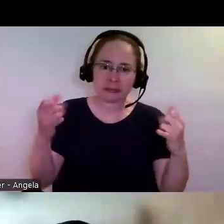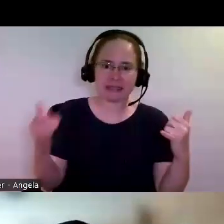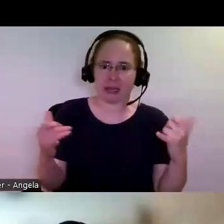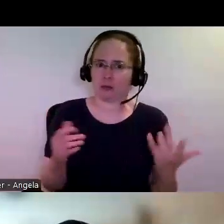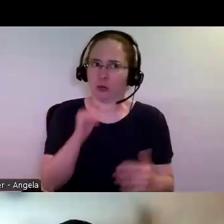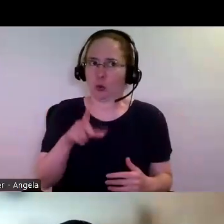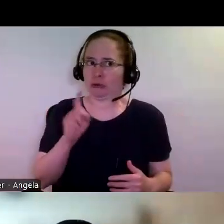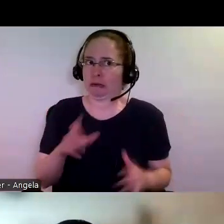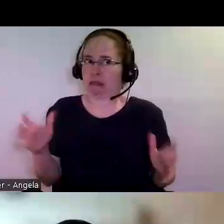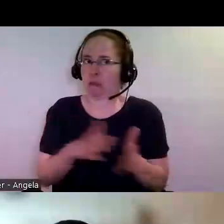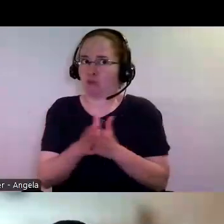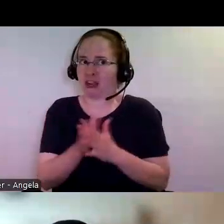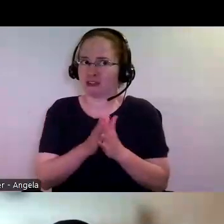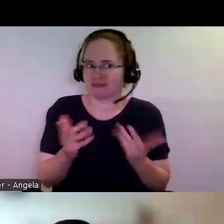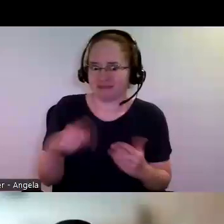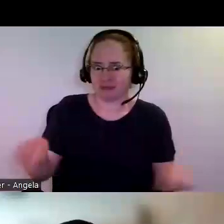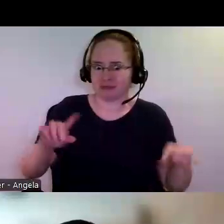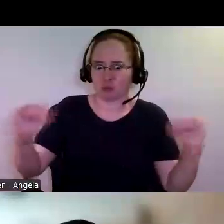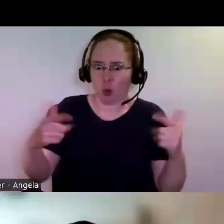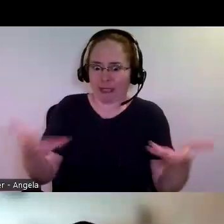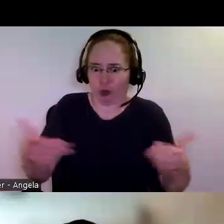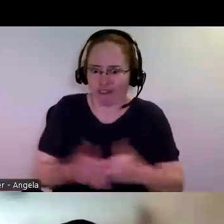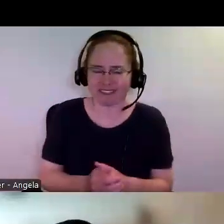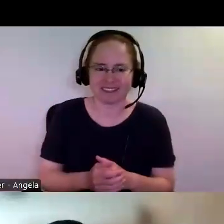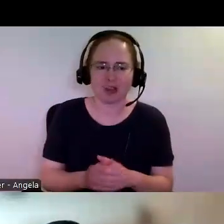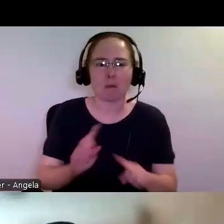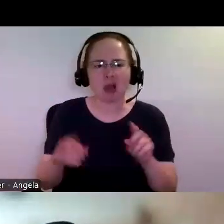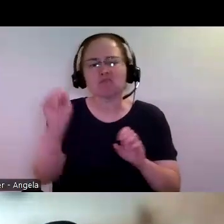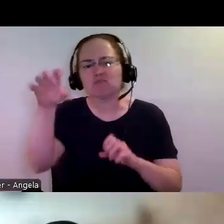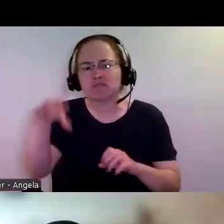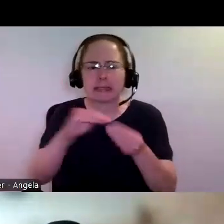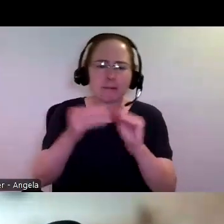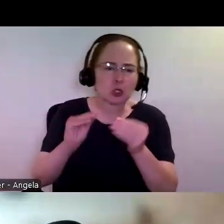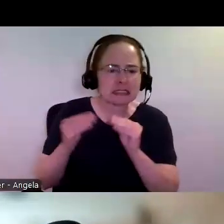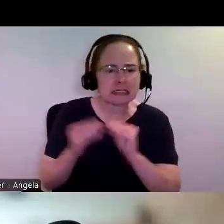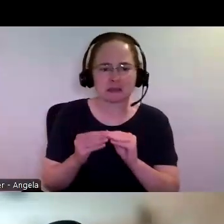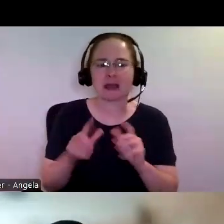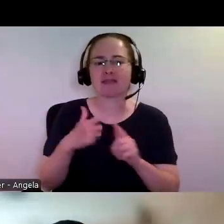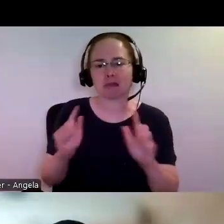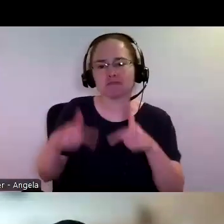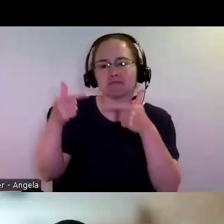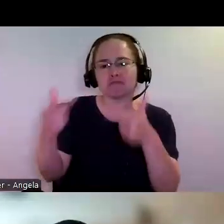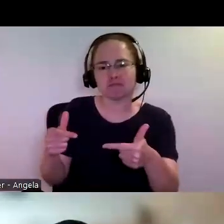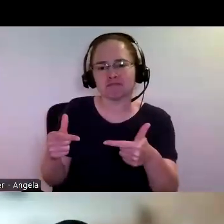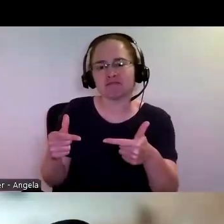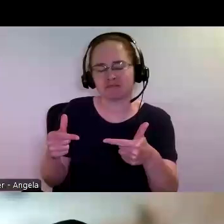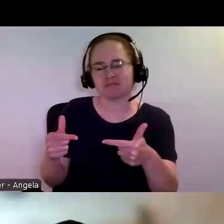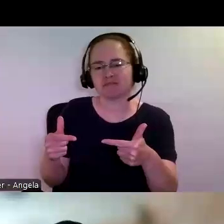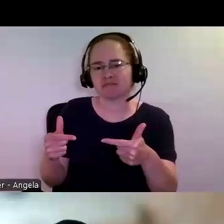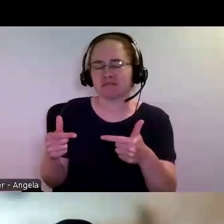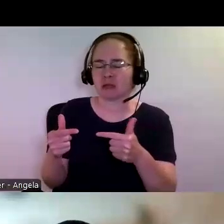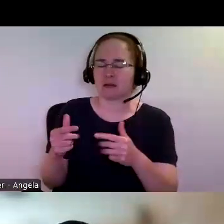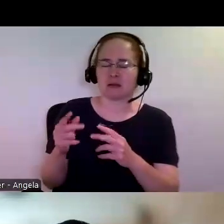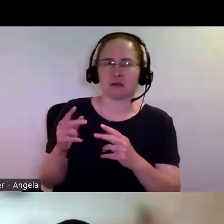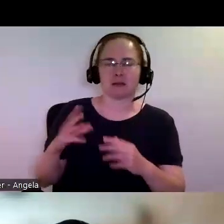much motivation. That's why you're all here. But to give you some numbers, and then to turn it over to my very